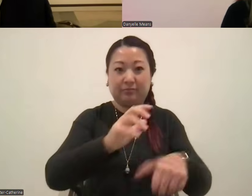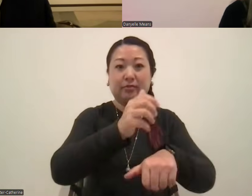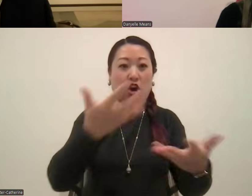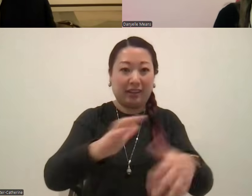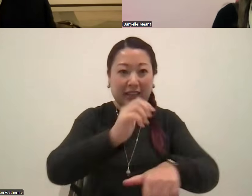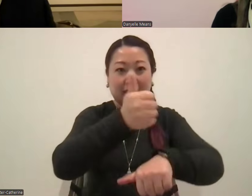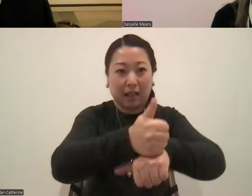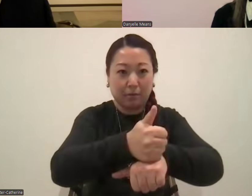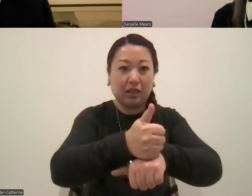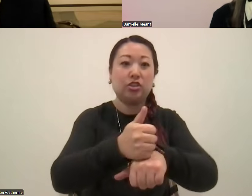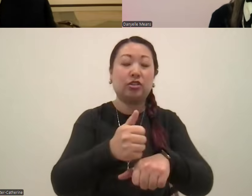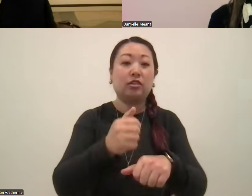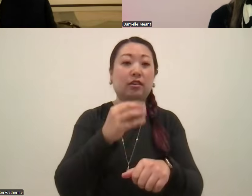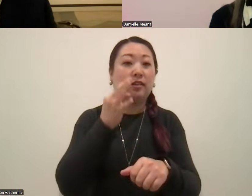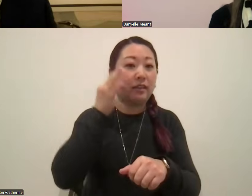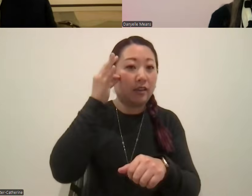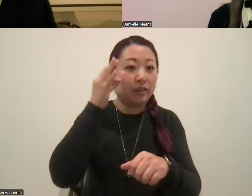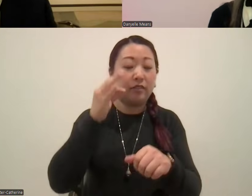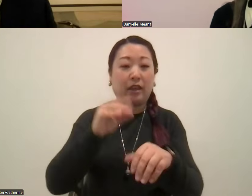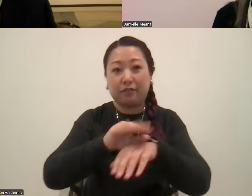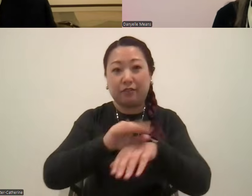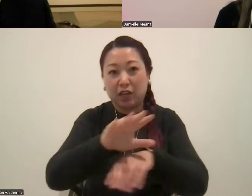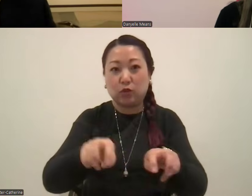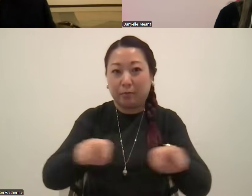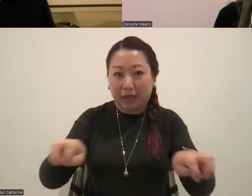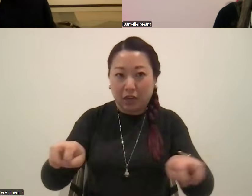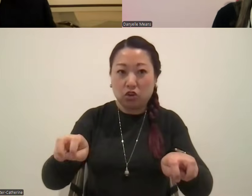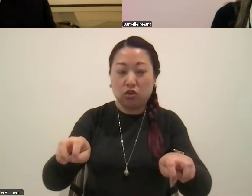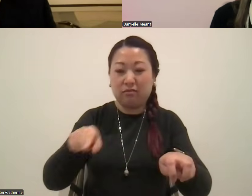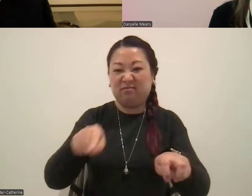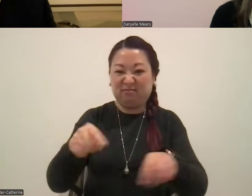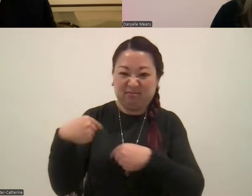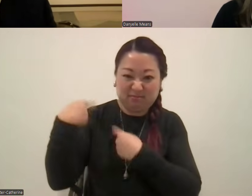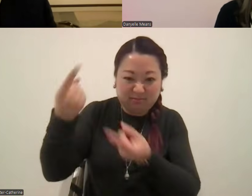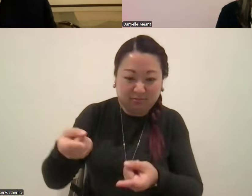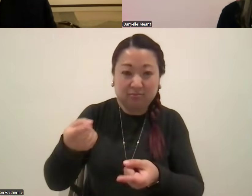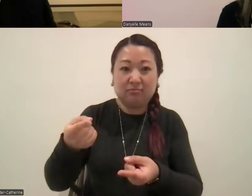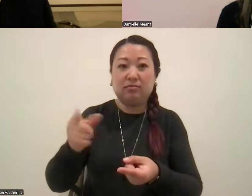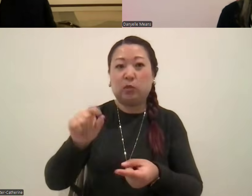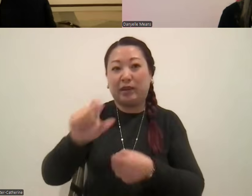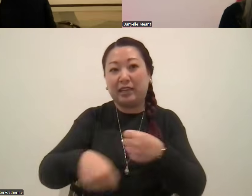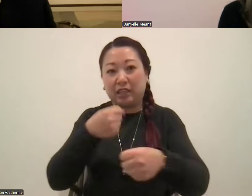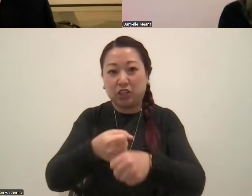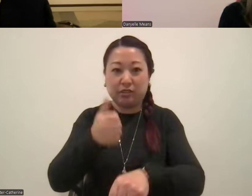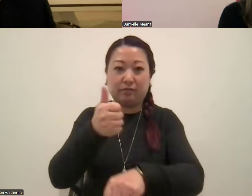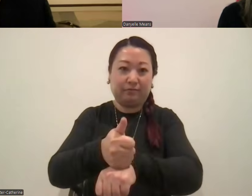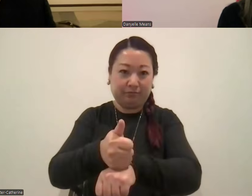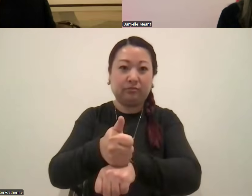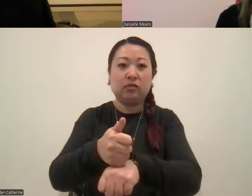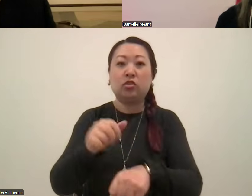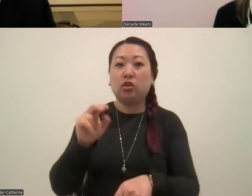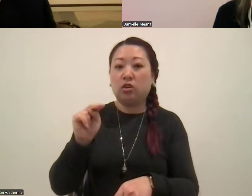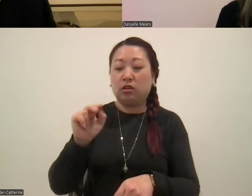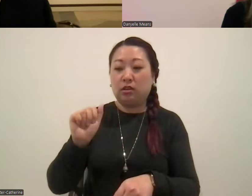advisory panel that has been around for over 20 years. So what NAGPRA is wanting us to do